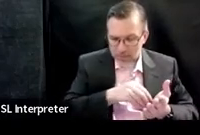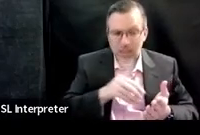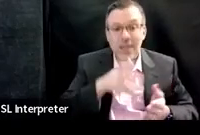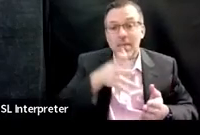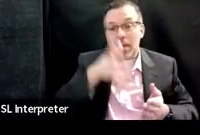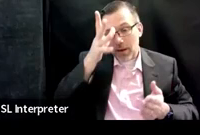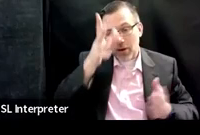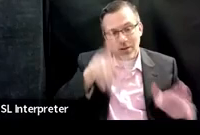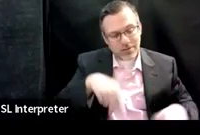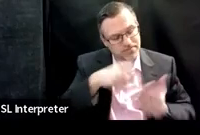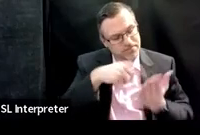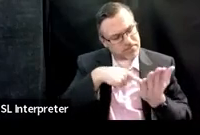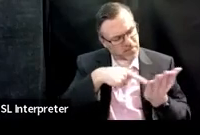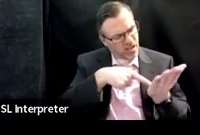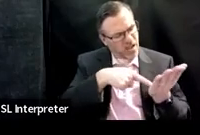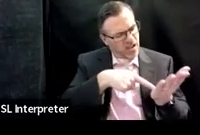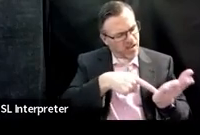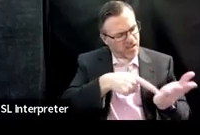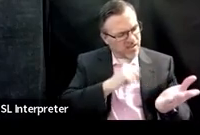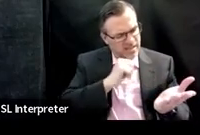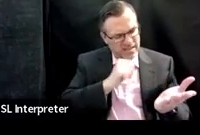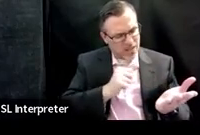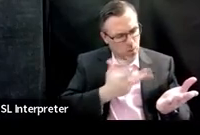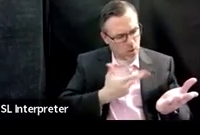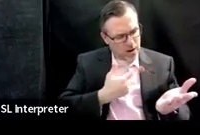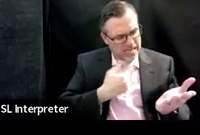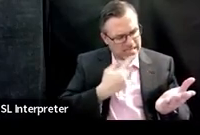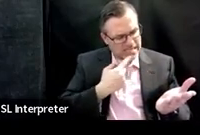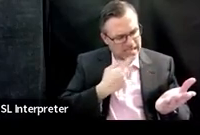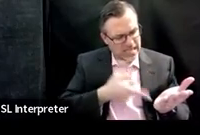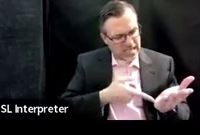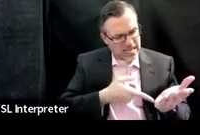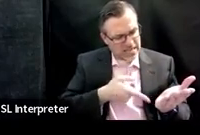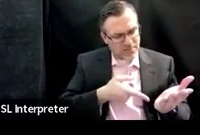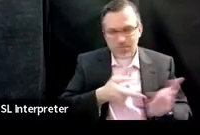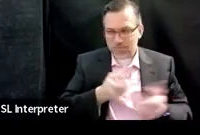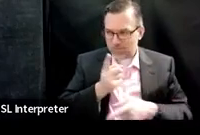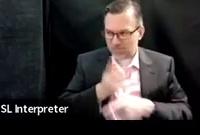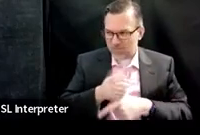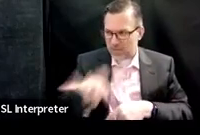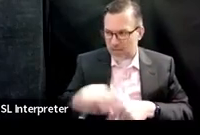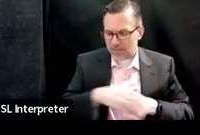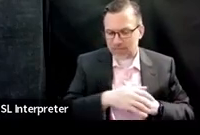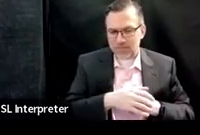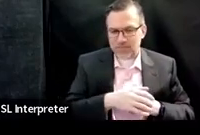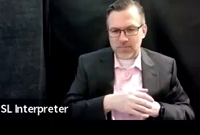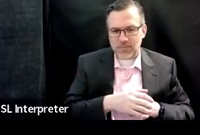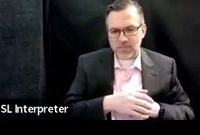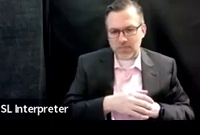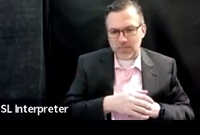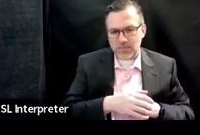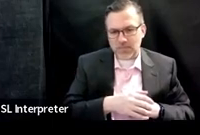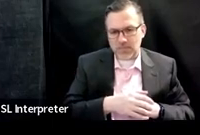and they don't agree with how they wrote it of what they said. All right. Correct. So I'm going to